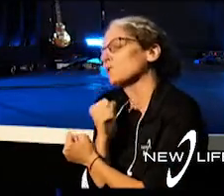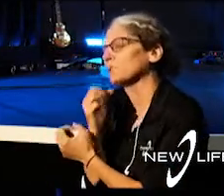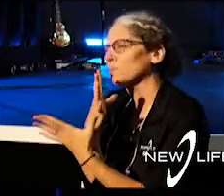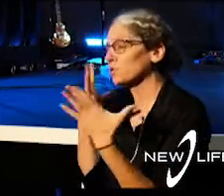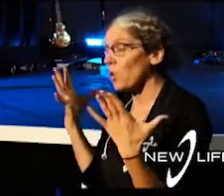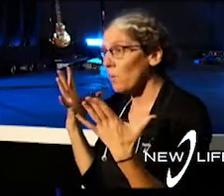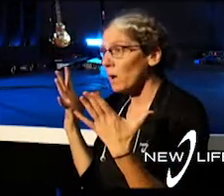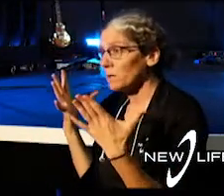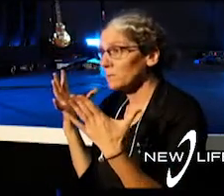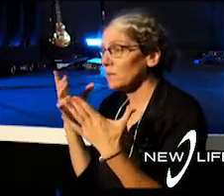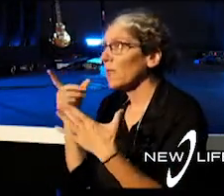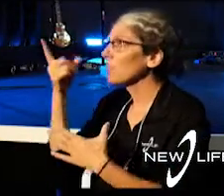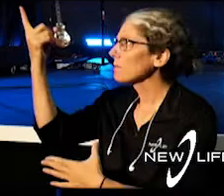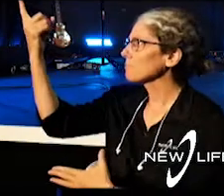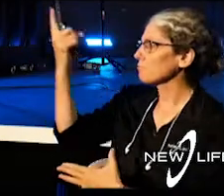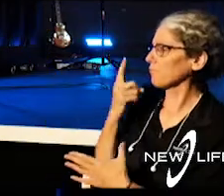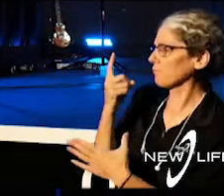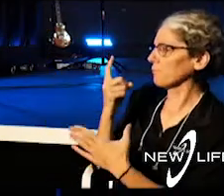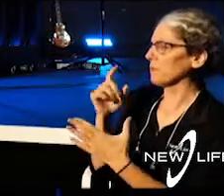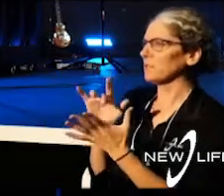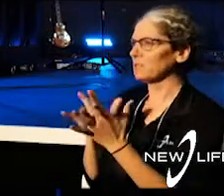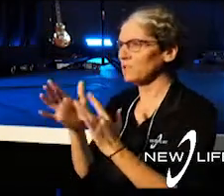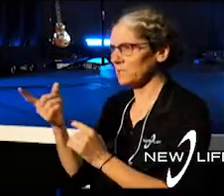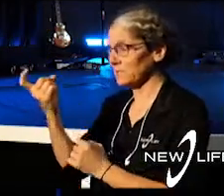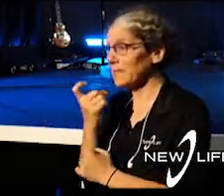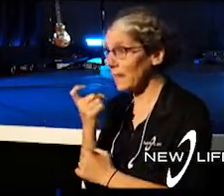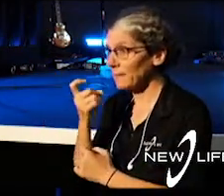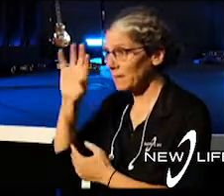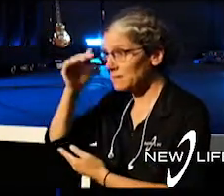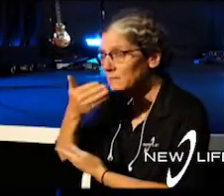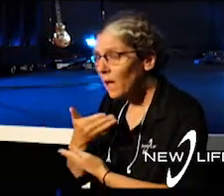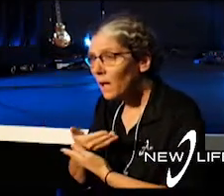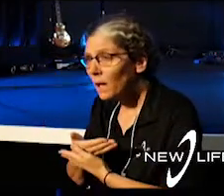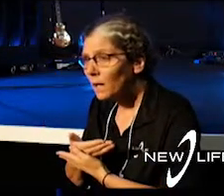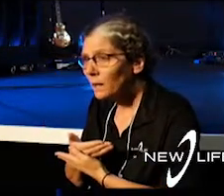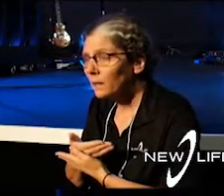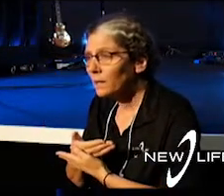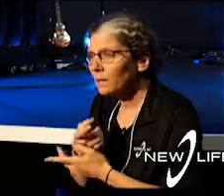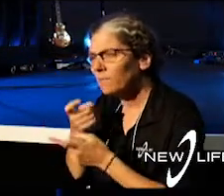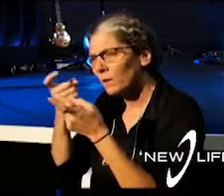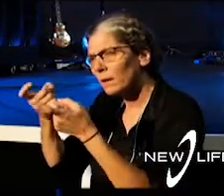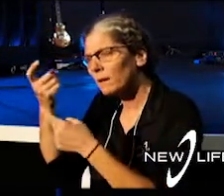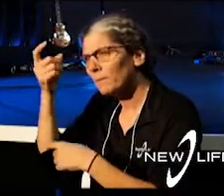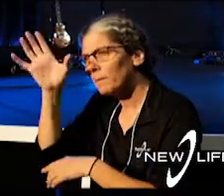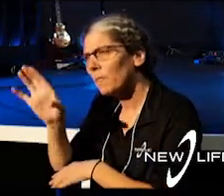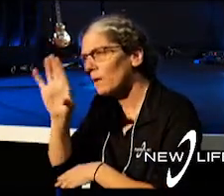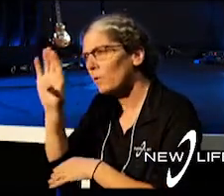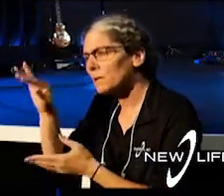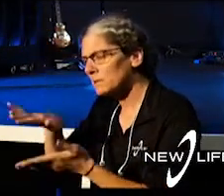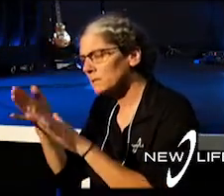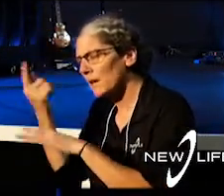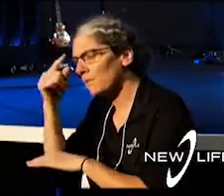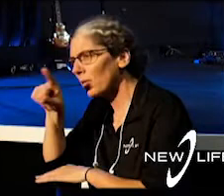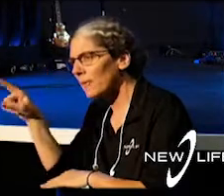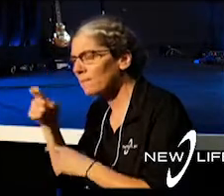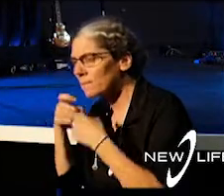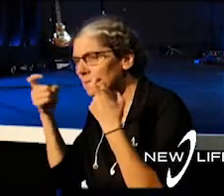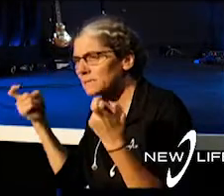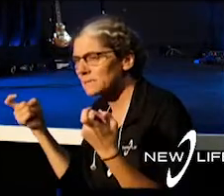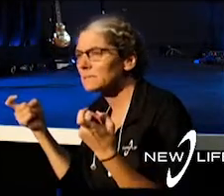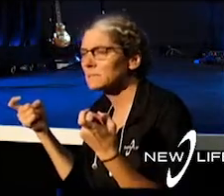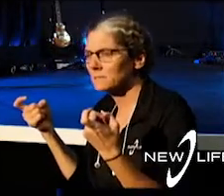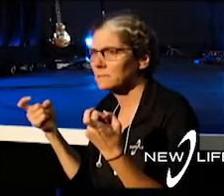Son to die for them. Because there are people in this world, the conflict, when they bring their conflict and all of the junk in their